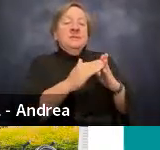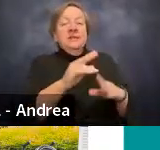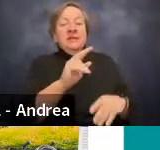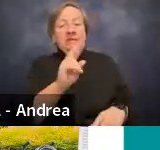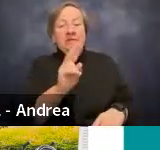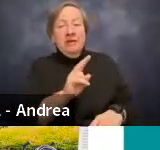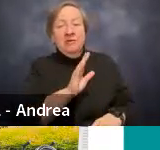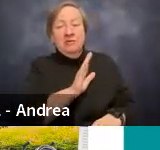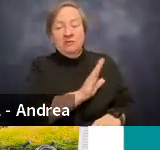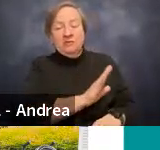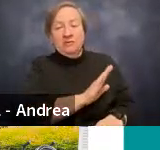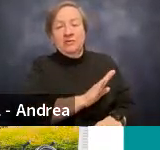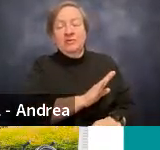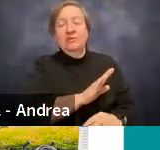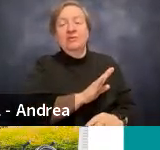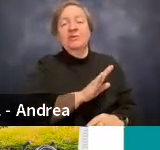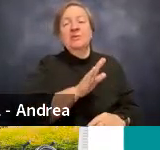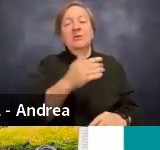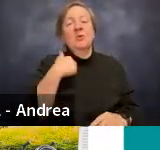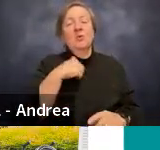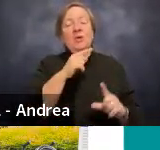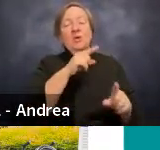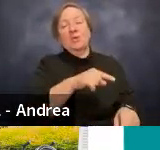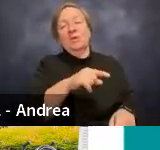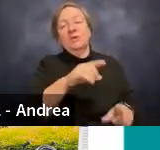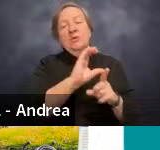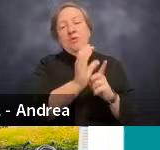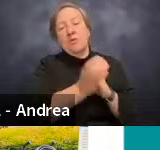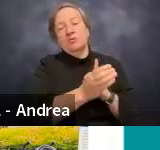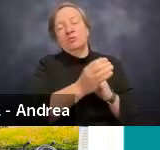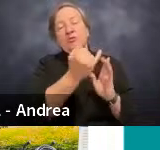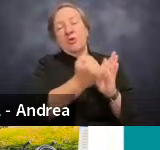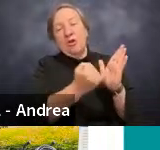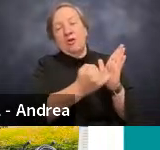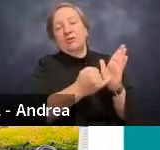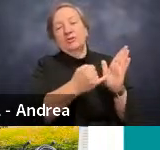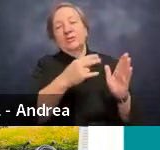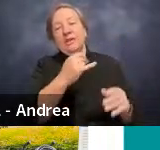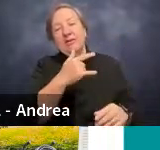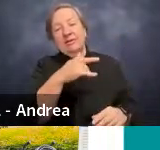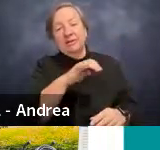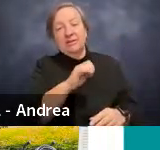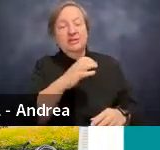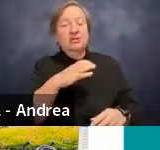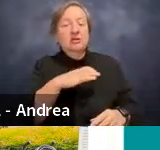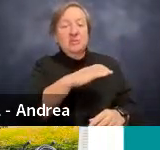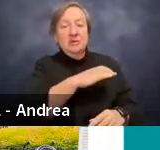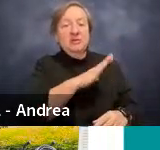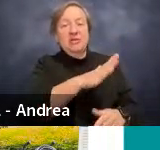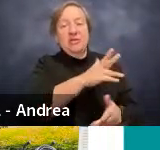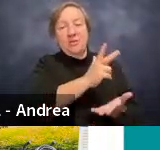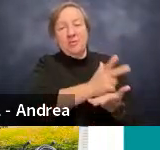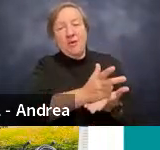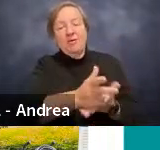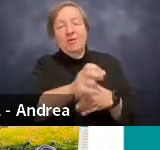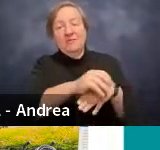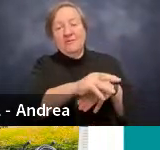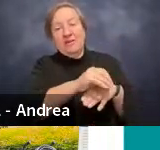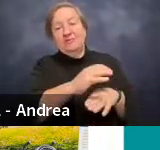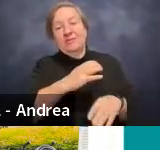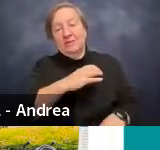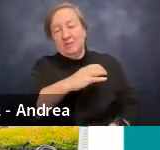Vancouver. We were at the Culture, Arts, and Heritage Commission and their Parking Advisory